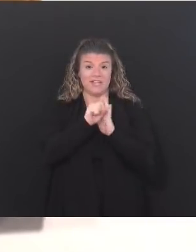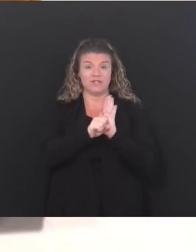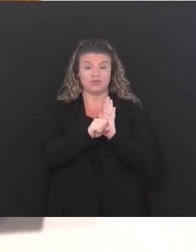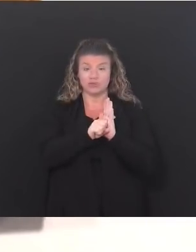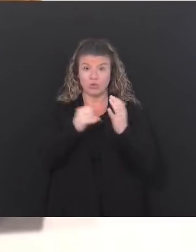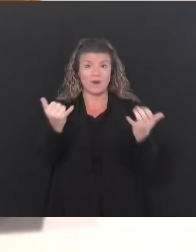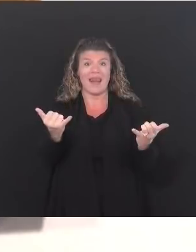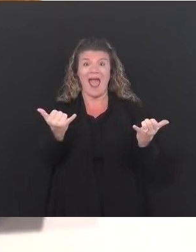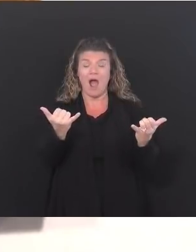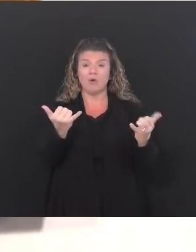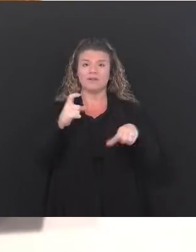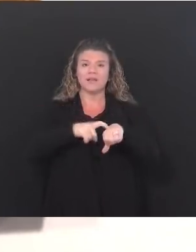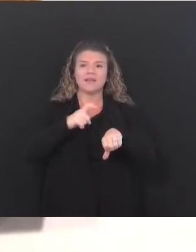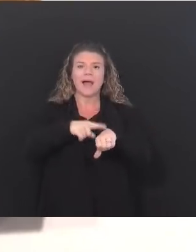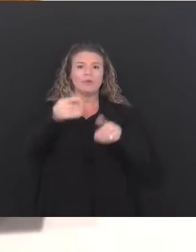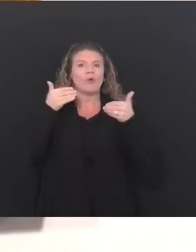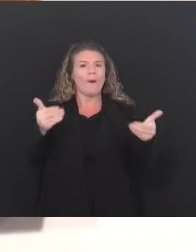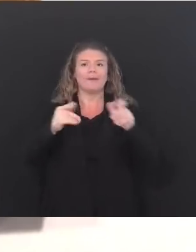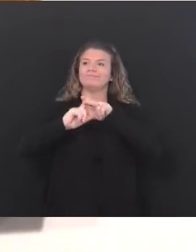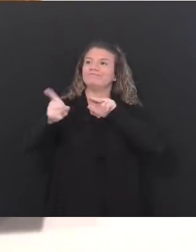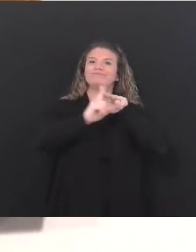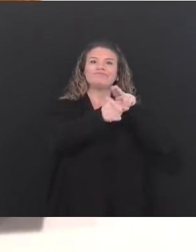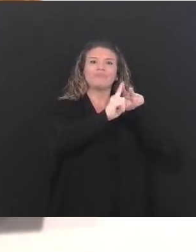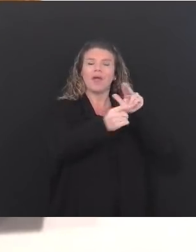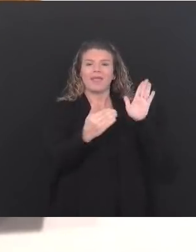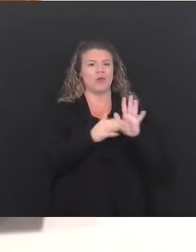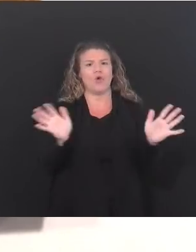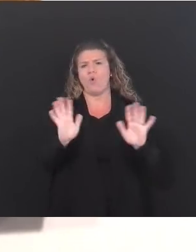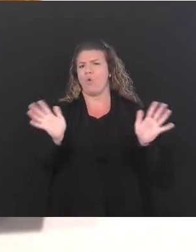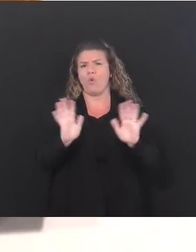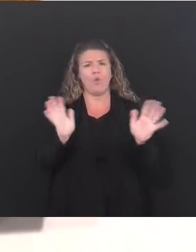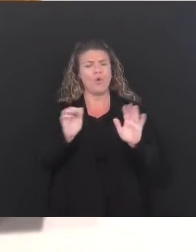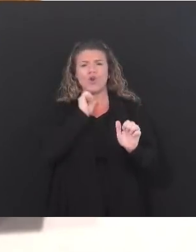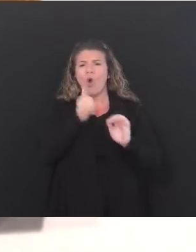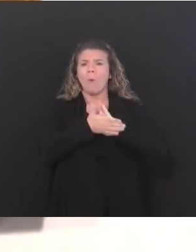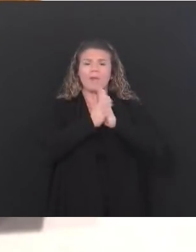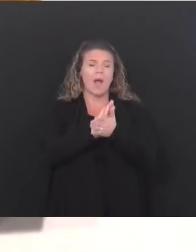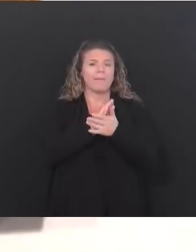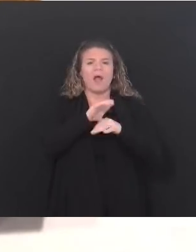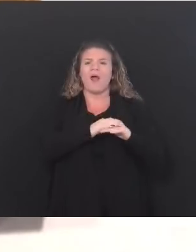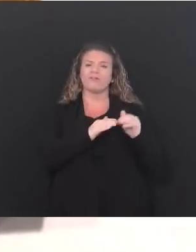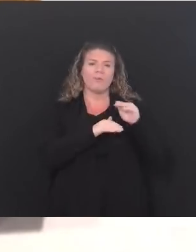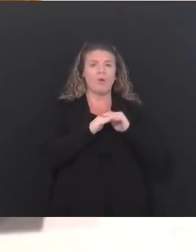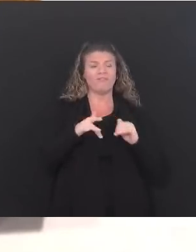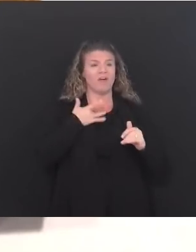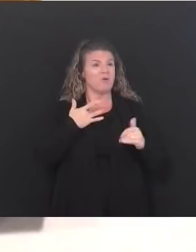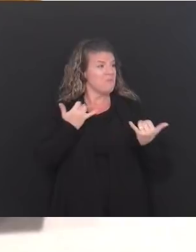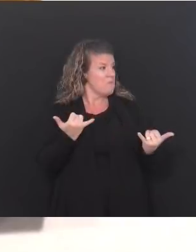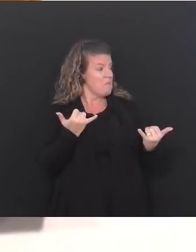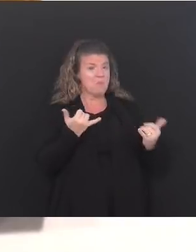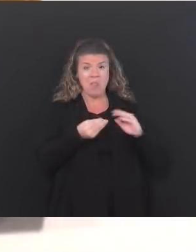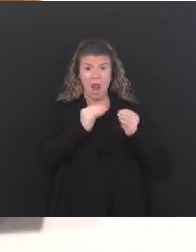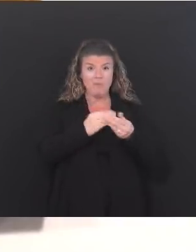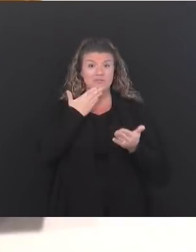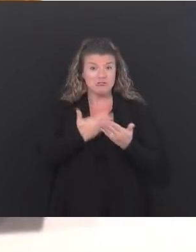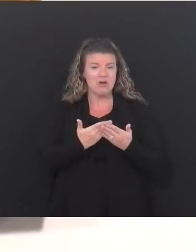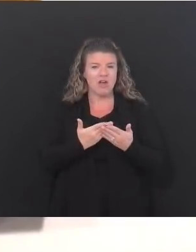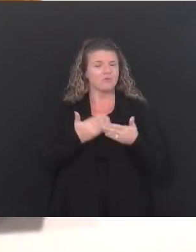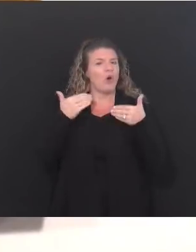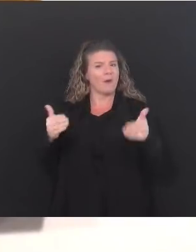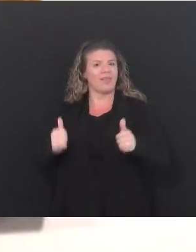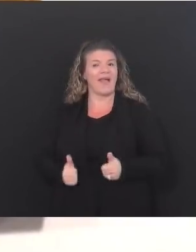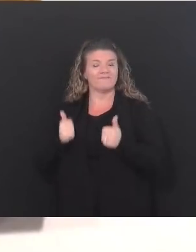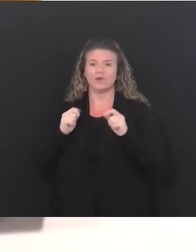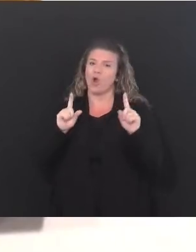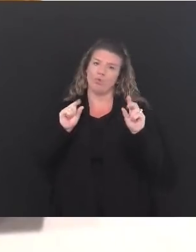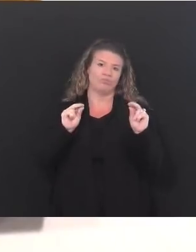to become complacent. It's not time to turn back and say, oh, we're good. In fact, this is a time that we